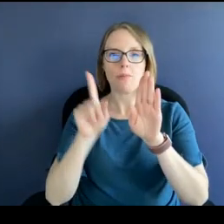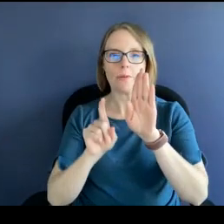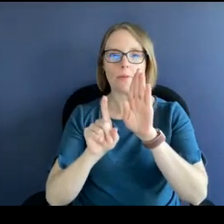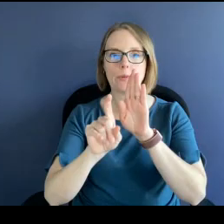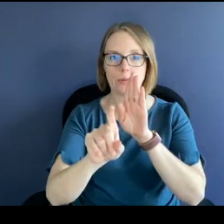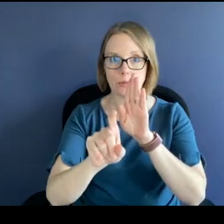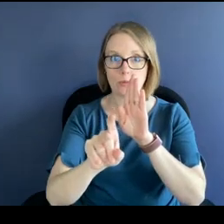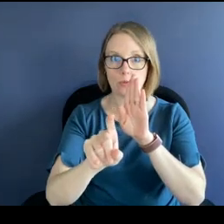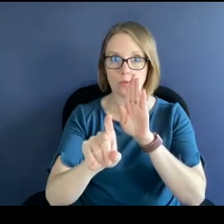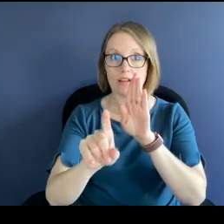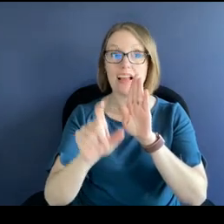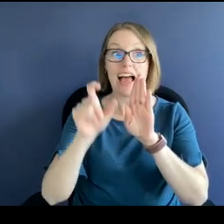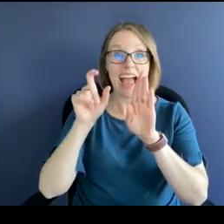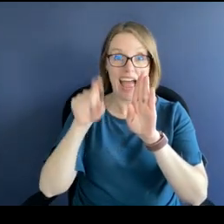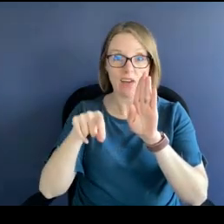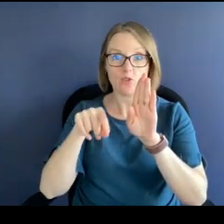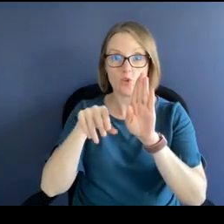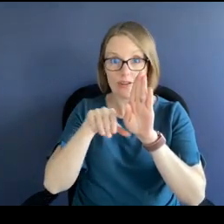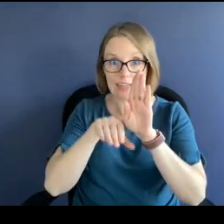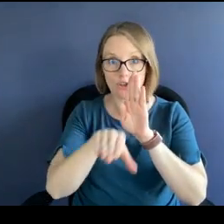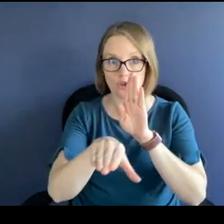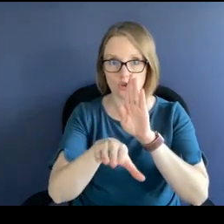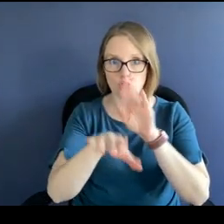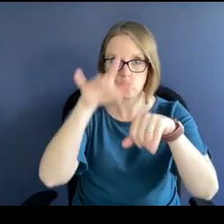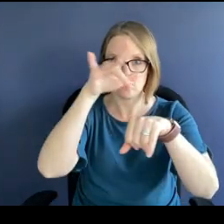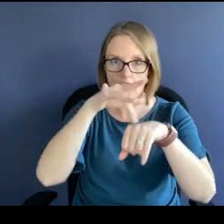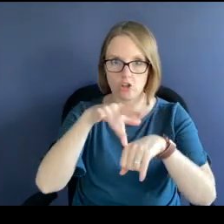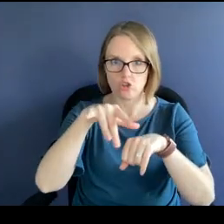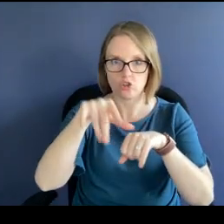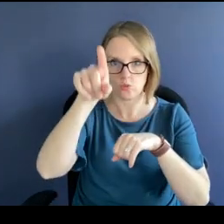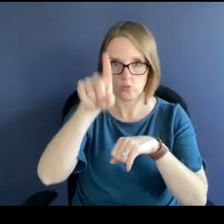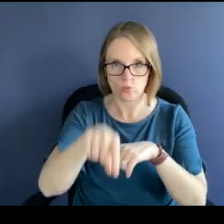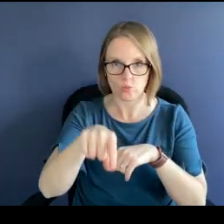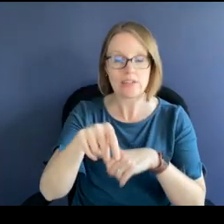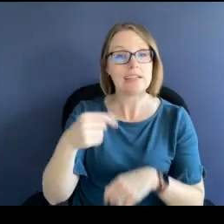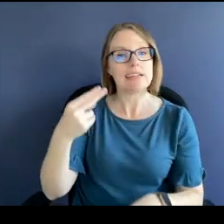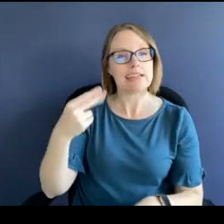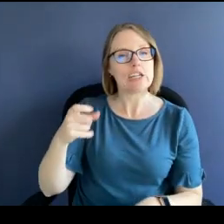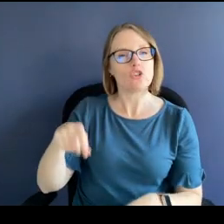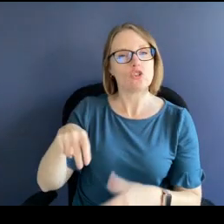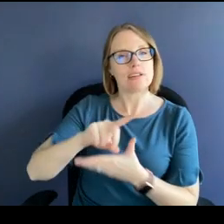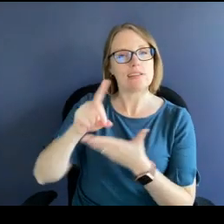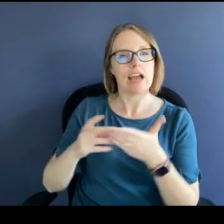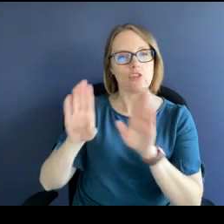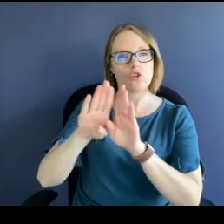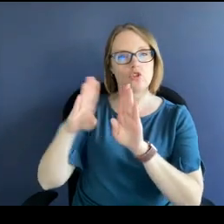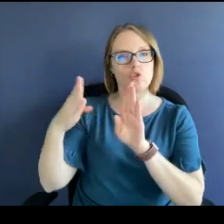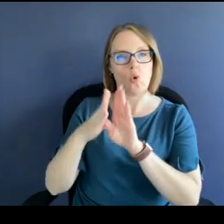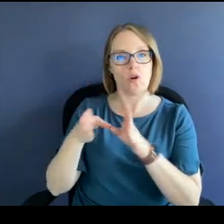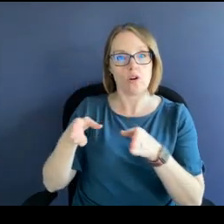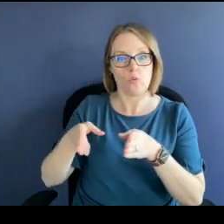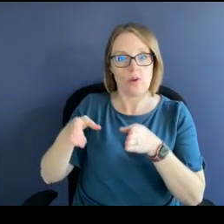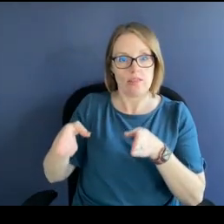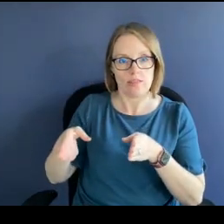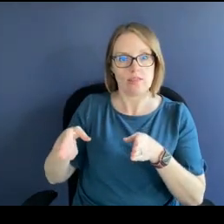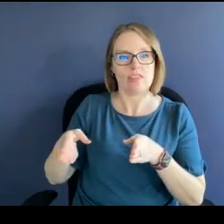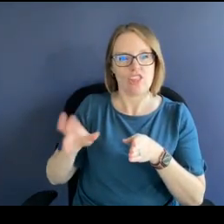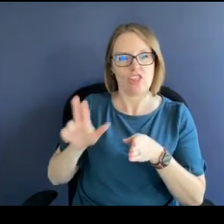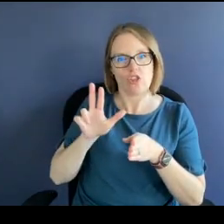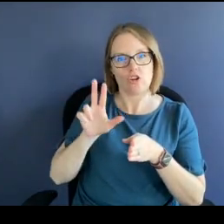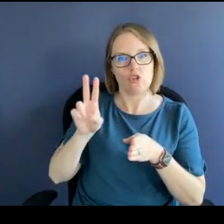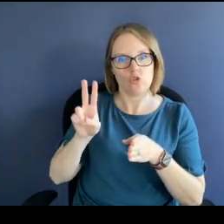entered to reach the stored items. He should design for a doorway that provides a